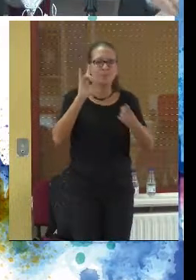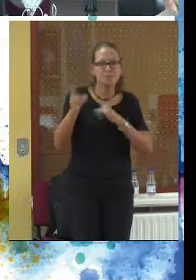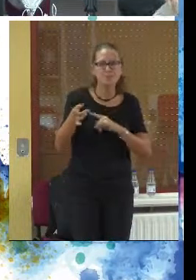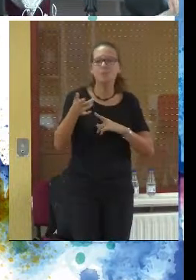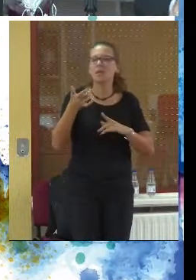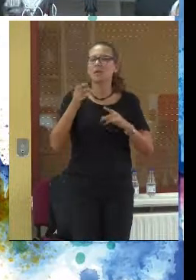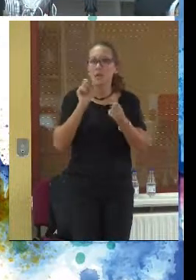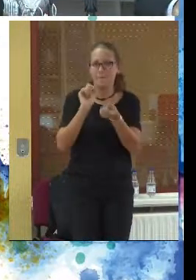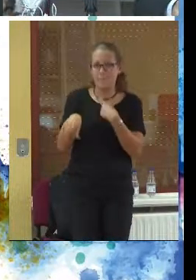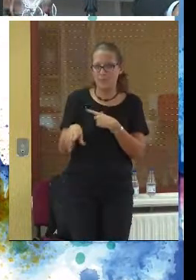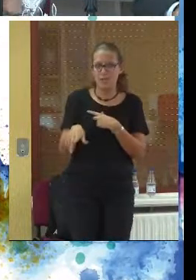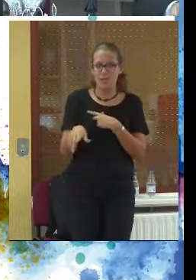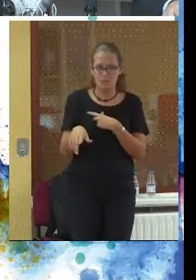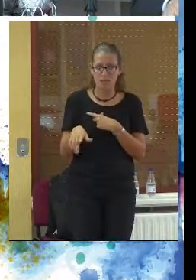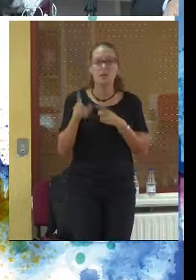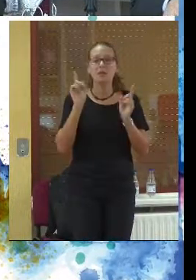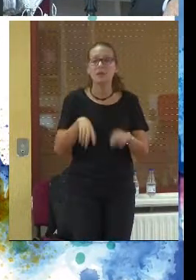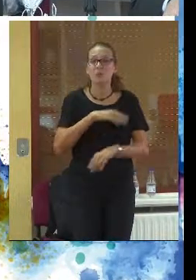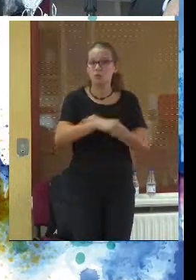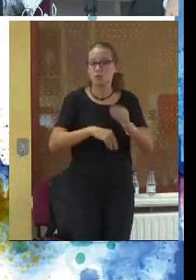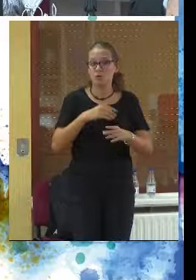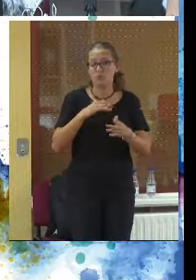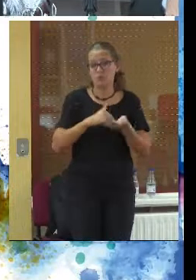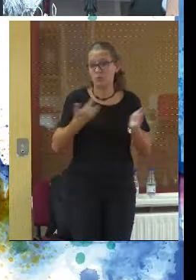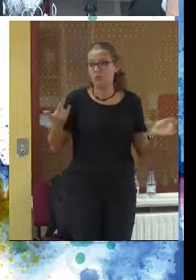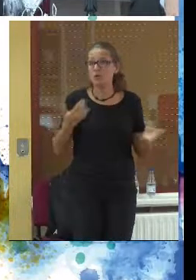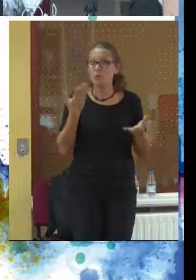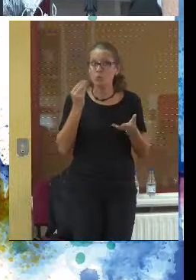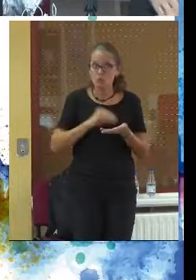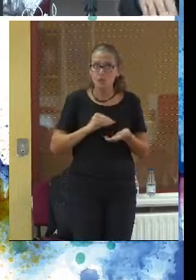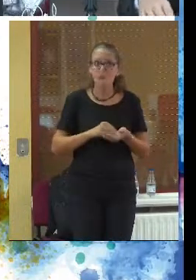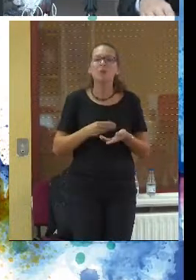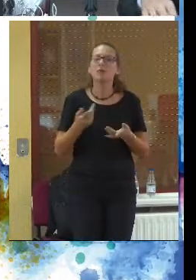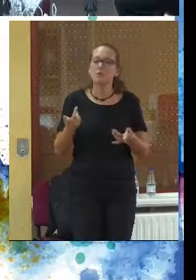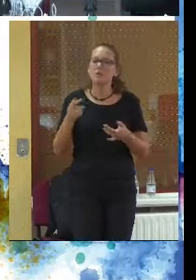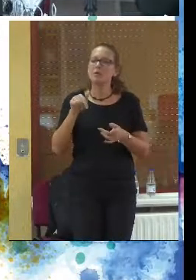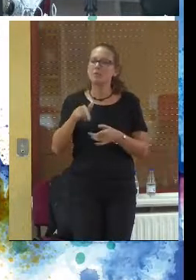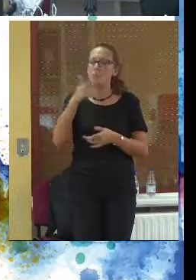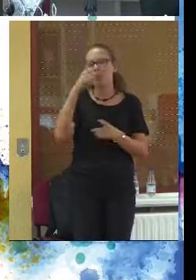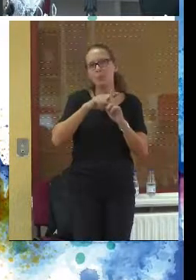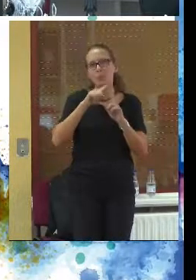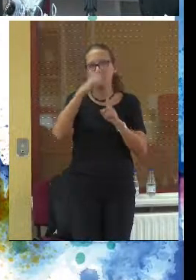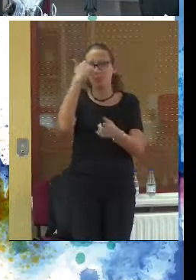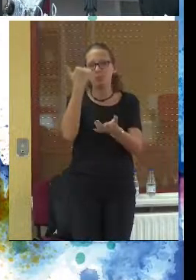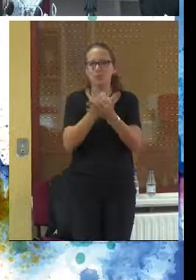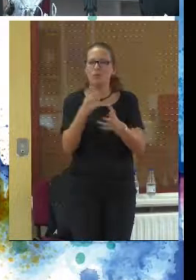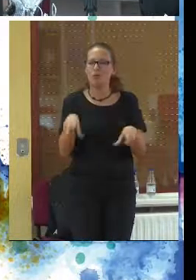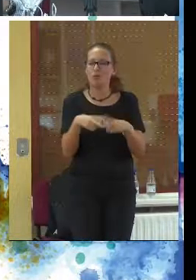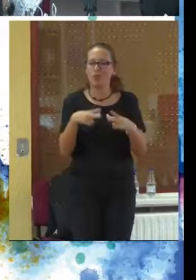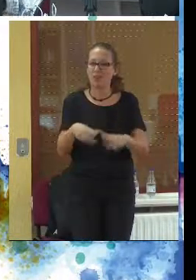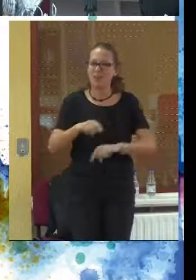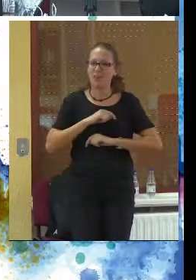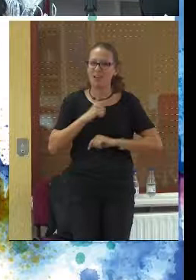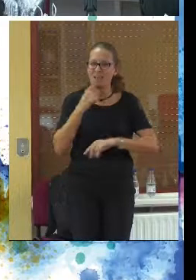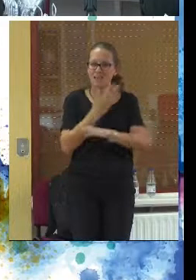for example, or even video conferences, but also making extensive use of ICTs, thus reducing the